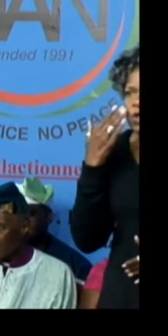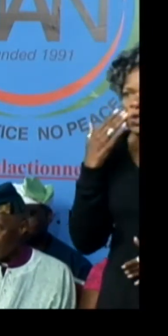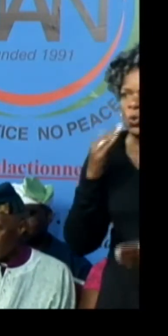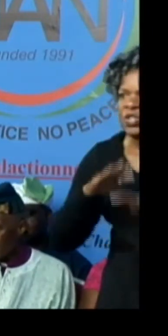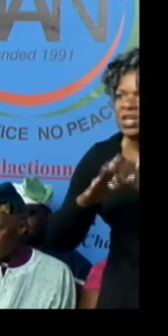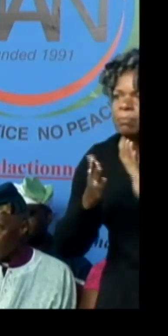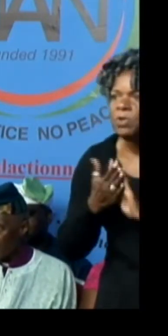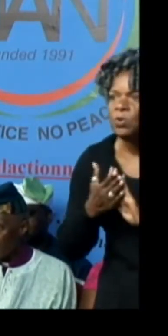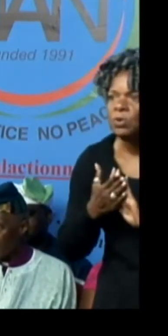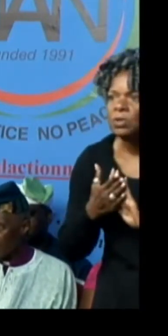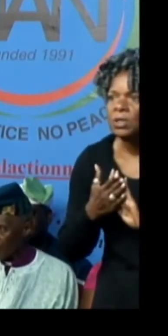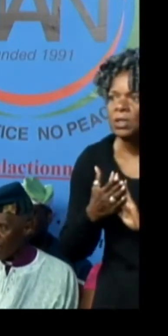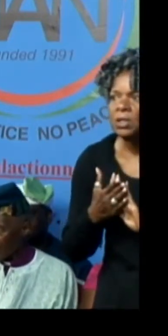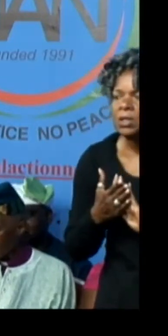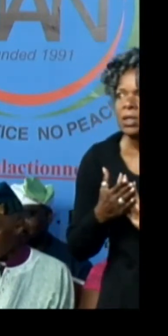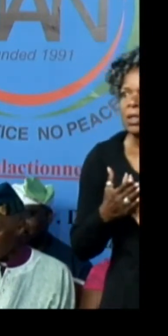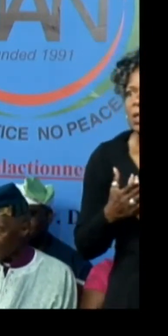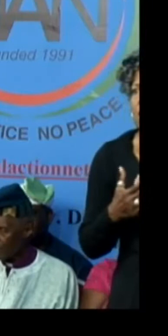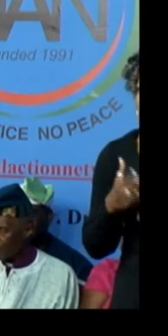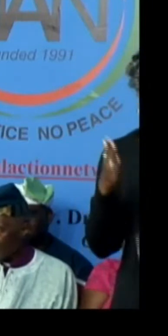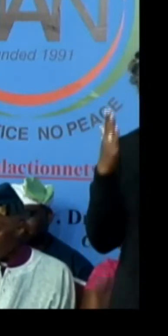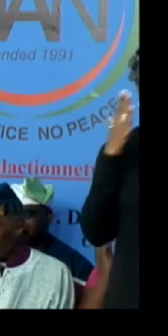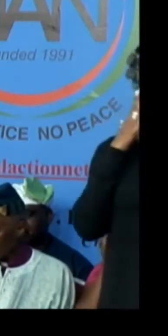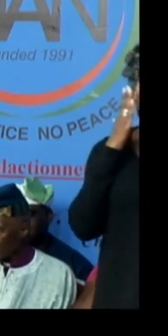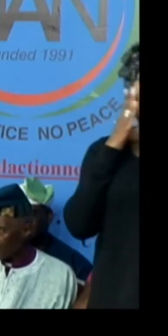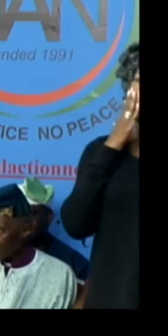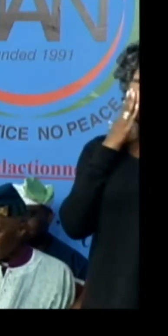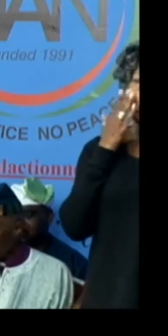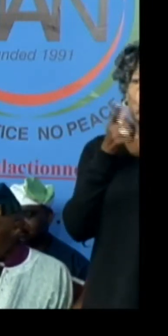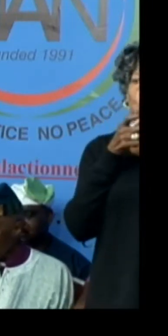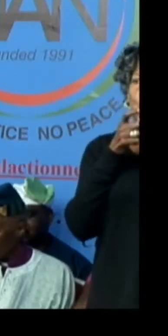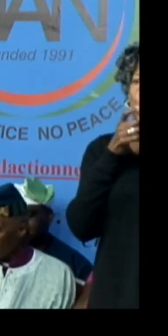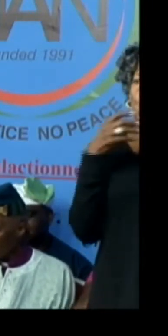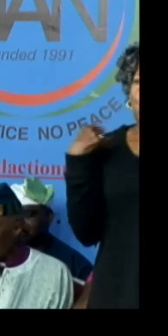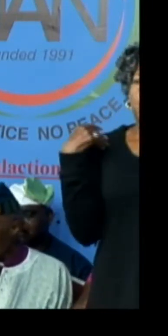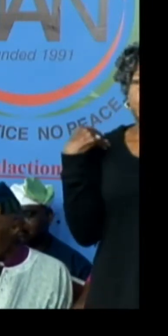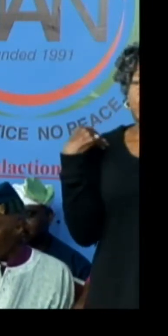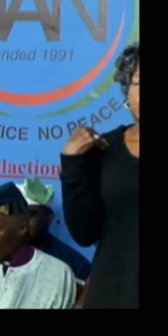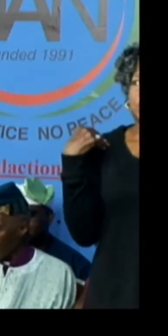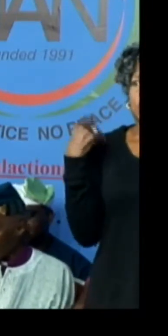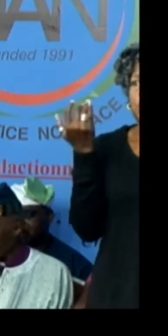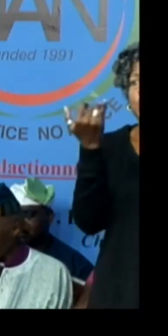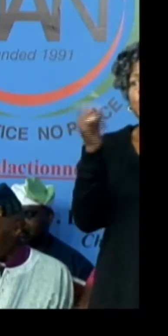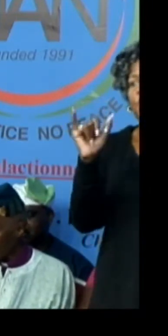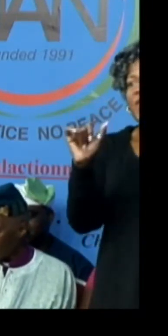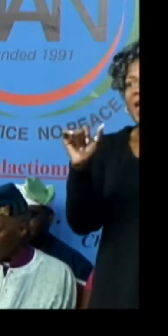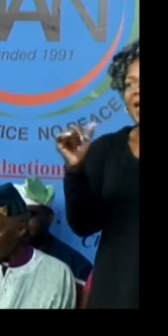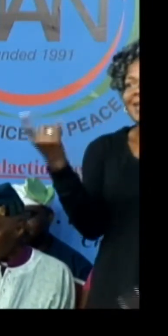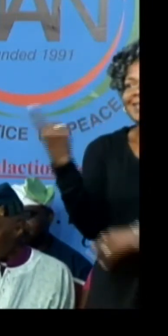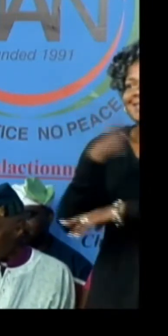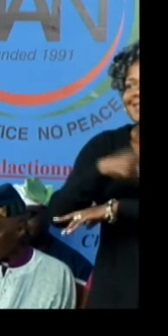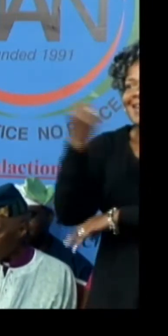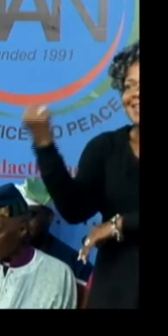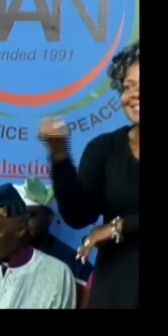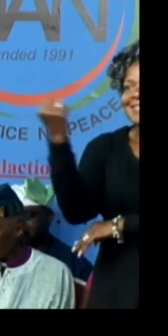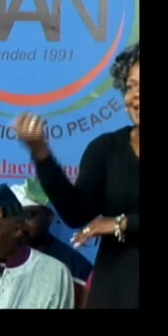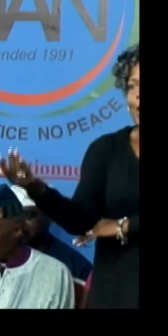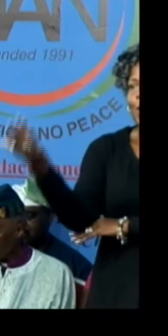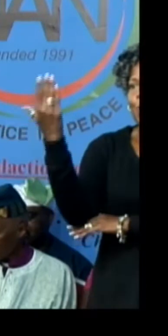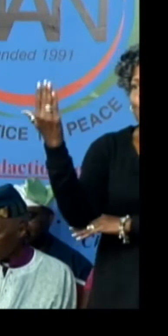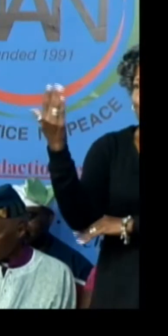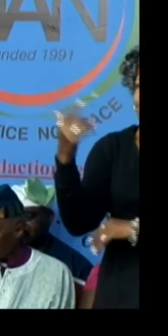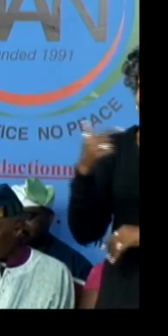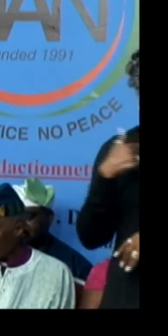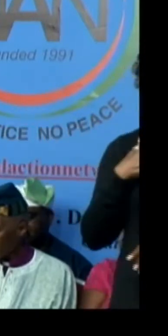them to come forward. That day, Saturday morning, we got out the car,